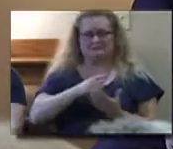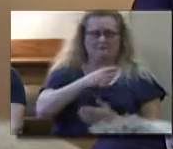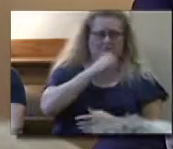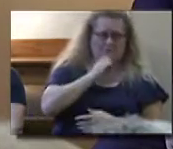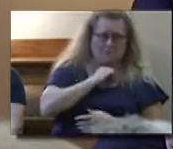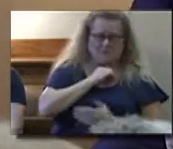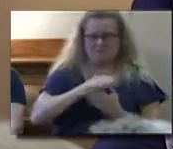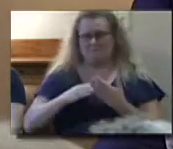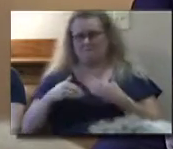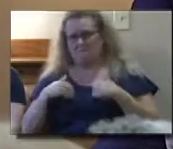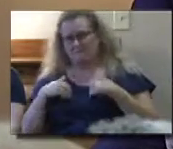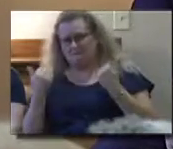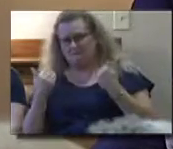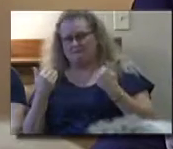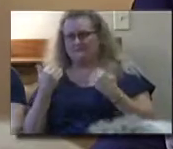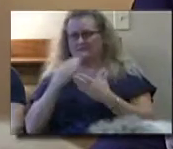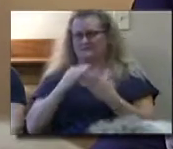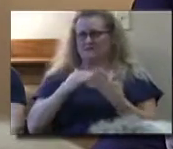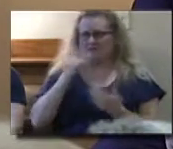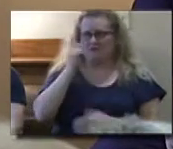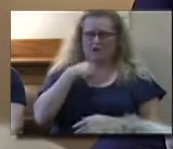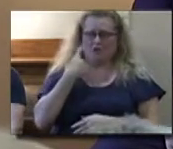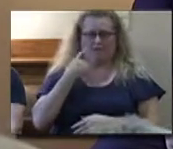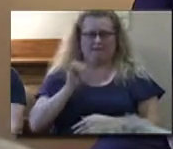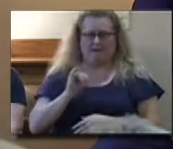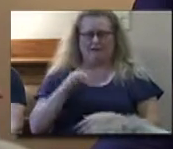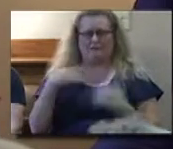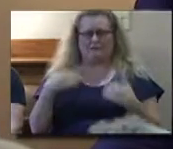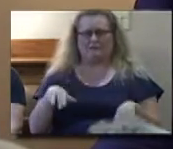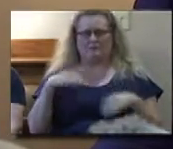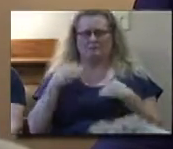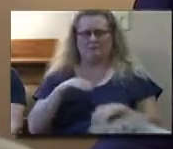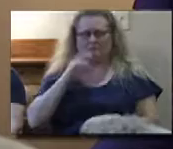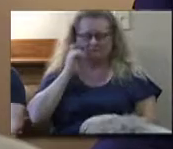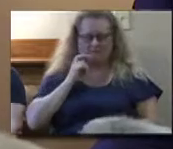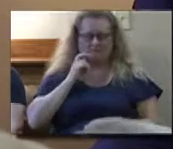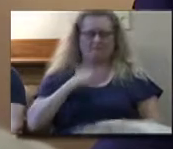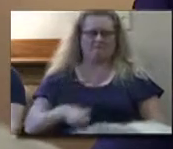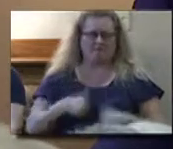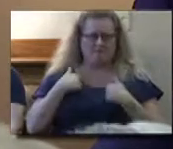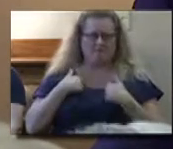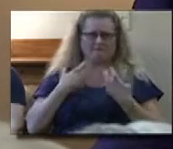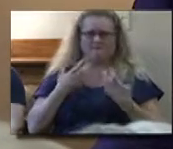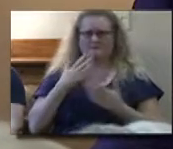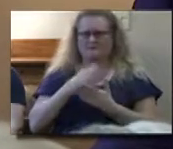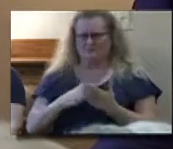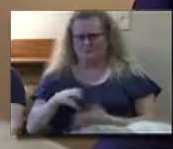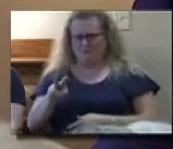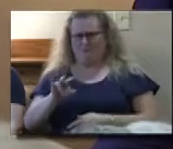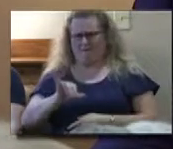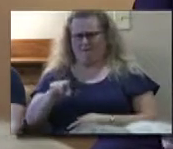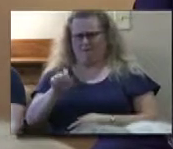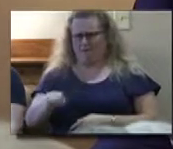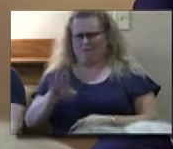some of them are young, some of them look like they've had a really hard life of crime, and some of them look like my son.